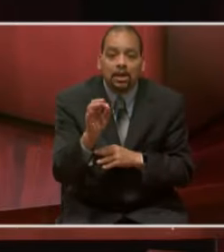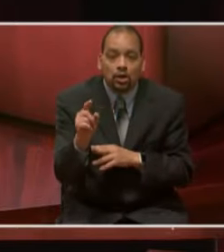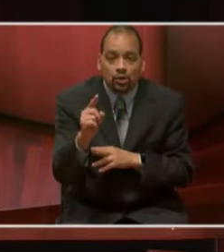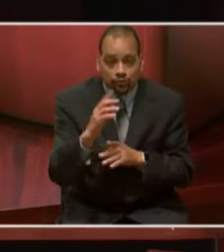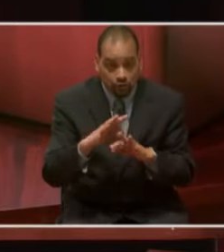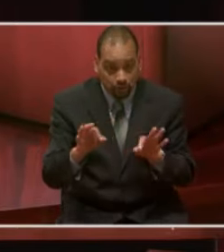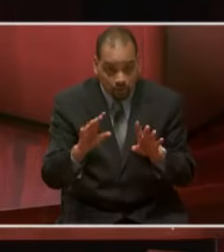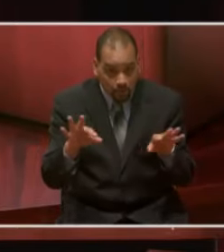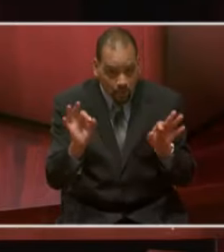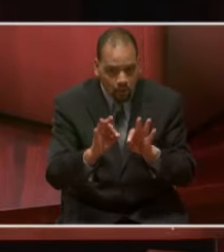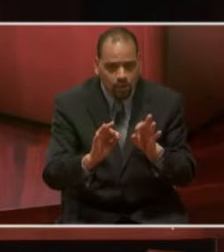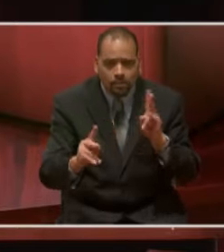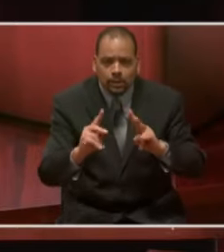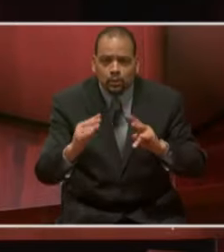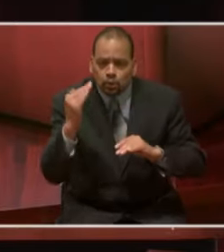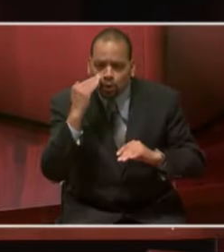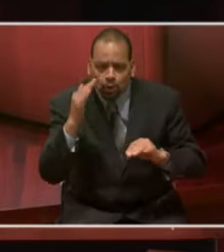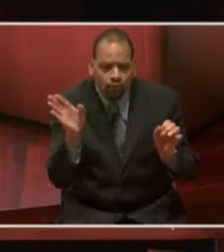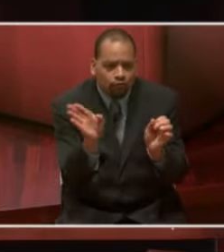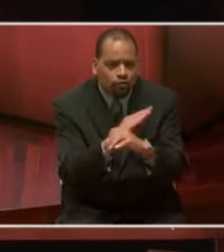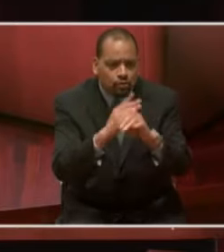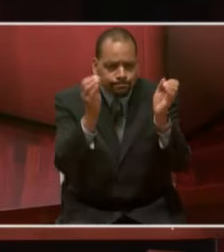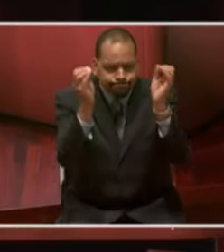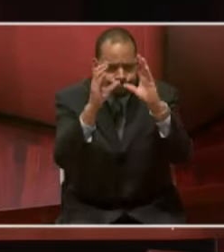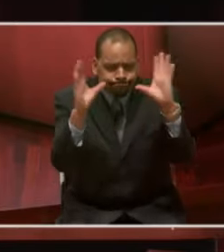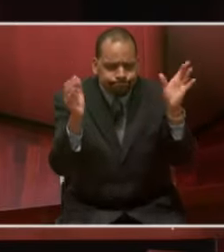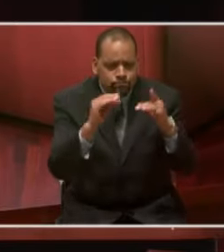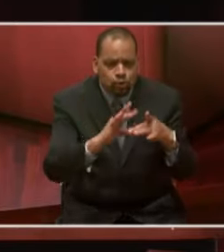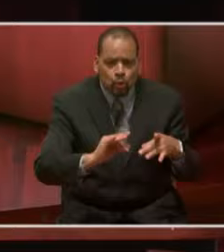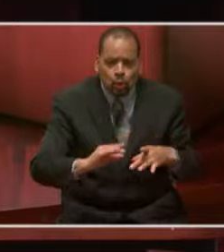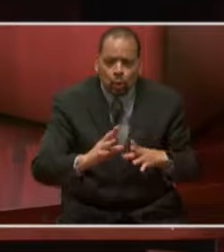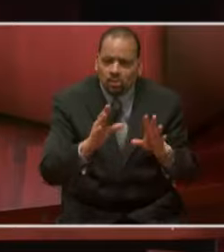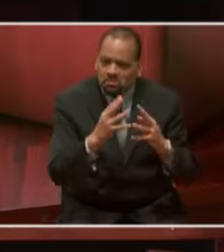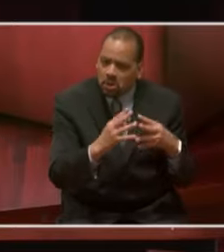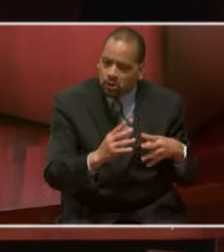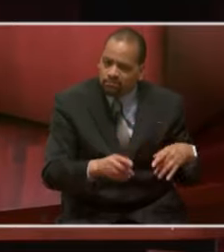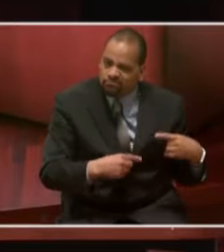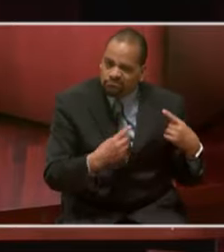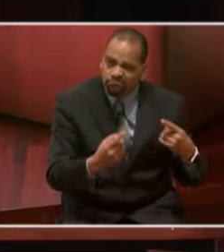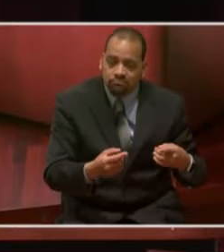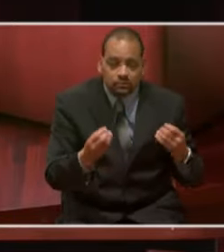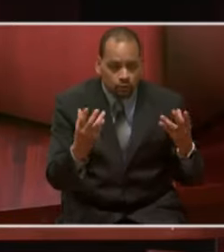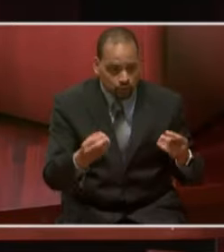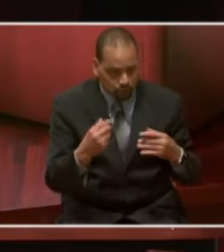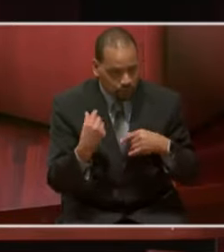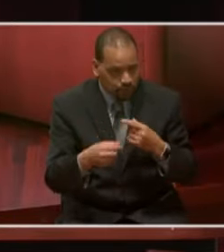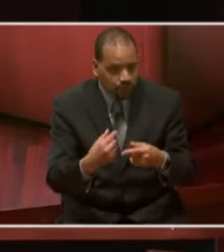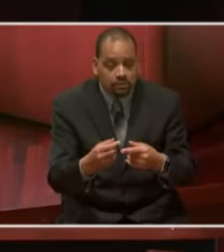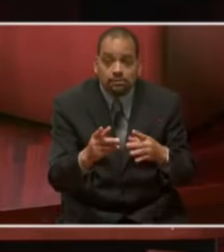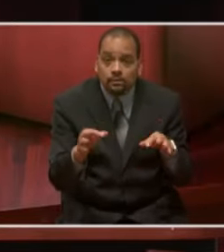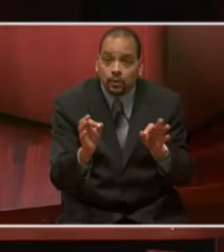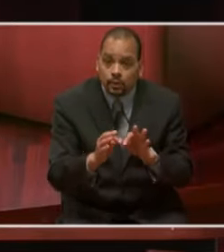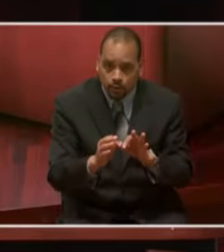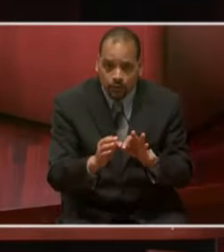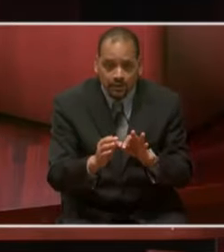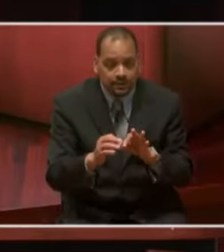all for matters of principle, we should explain. When you're talking about a member of Congress, that's not always the case. Yes, yeah, but there